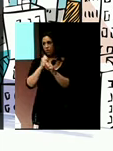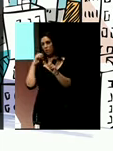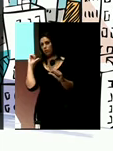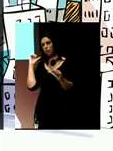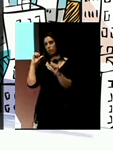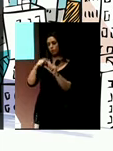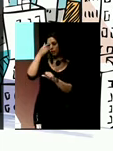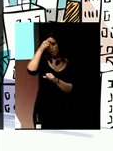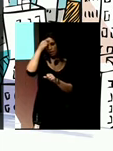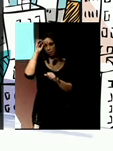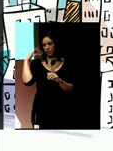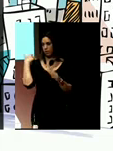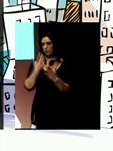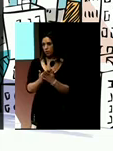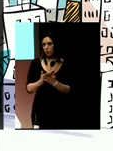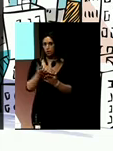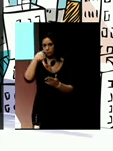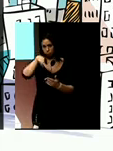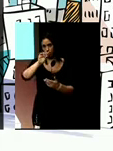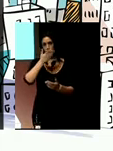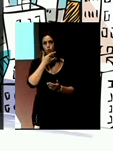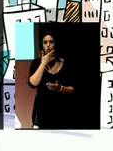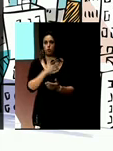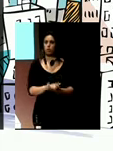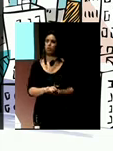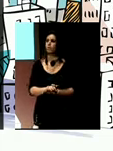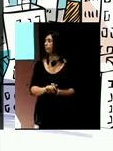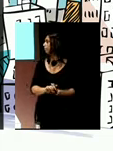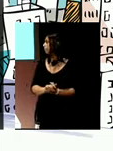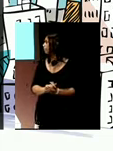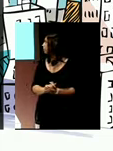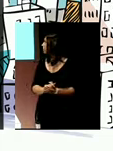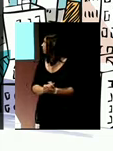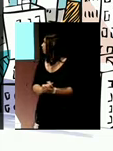that describes a little bit the work we carried out in Ávila.